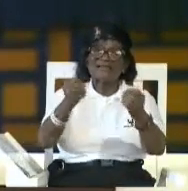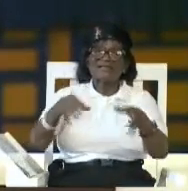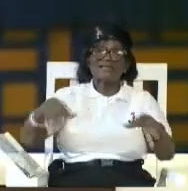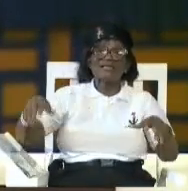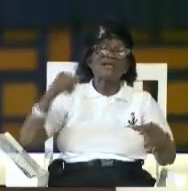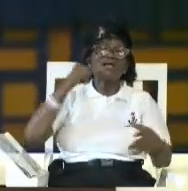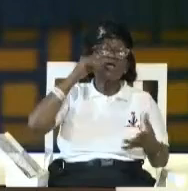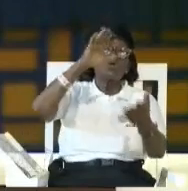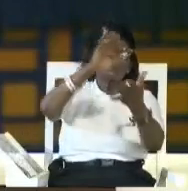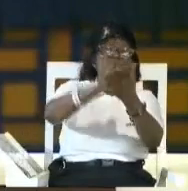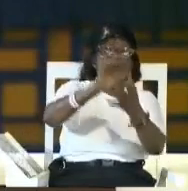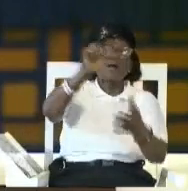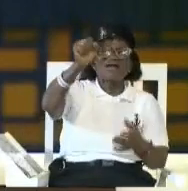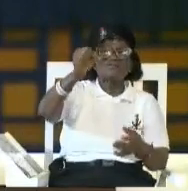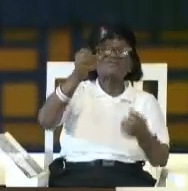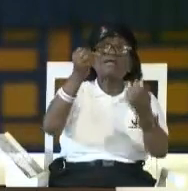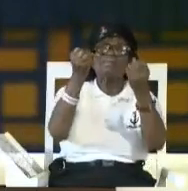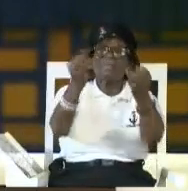Many.